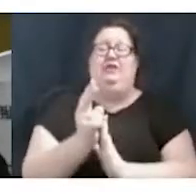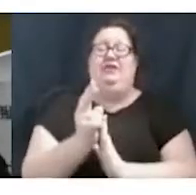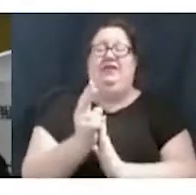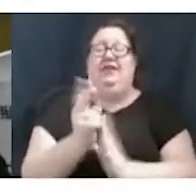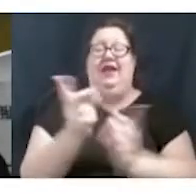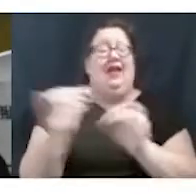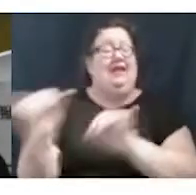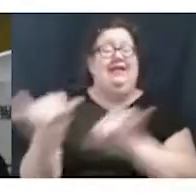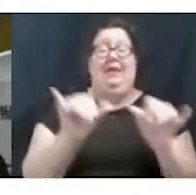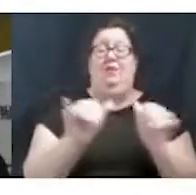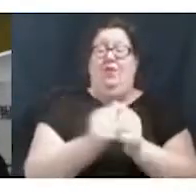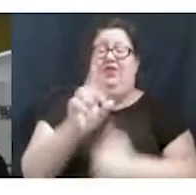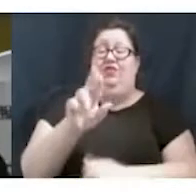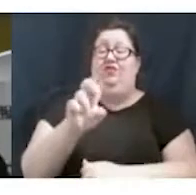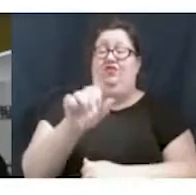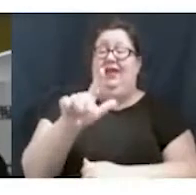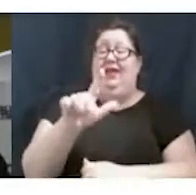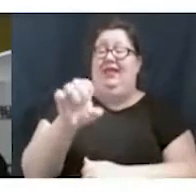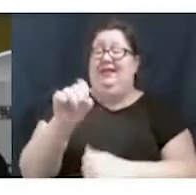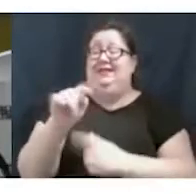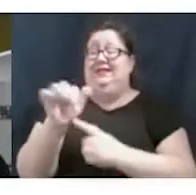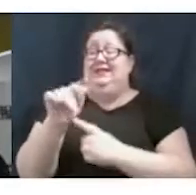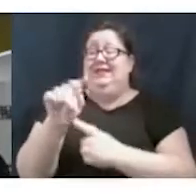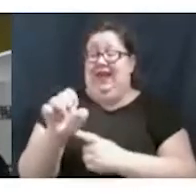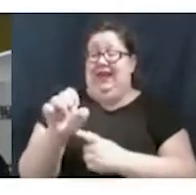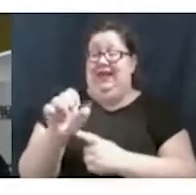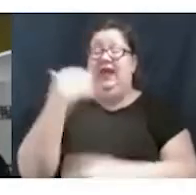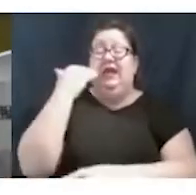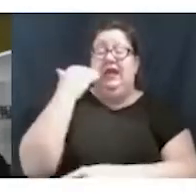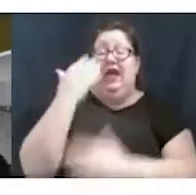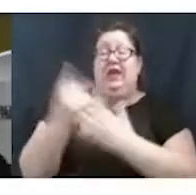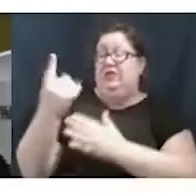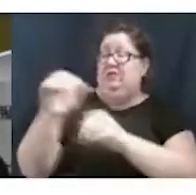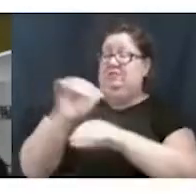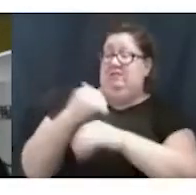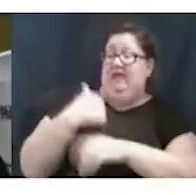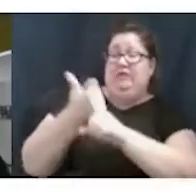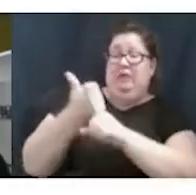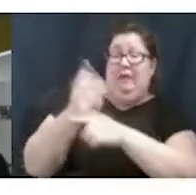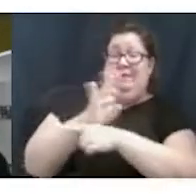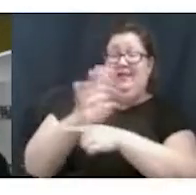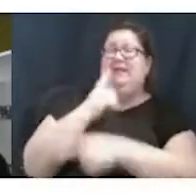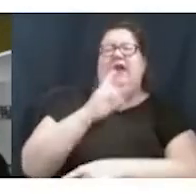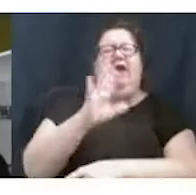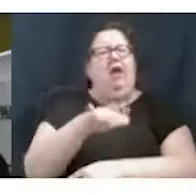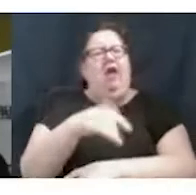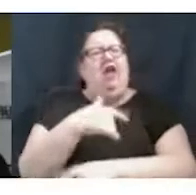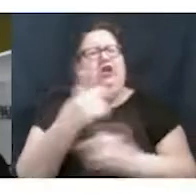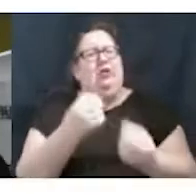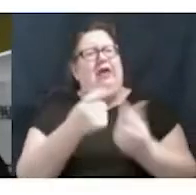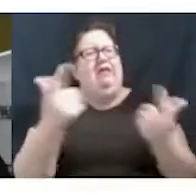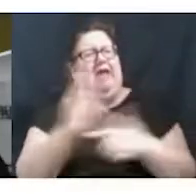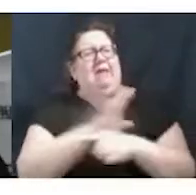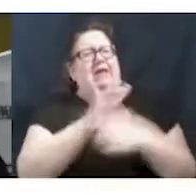real estate. One of my colleagues who has his own business, I said, hey, you're doing a lot of videos right now in real estate. Can you